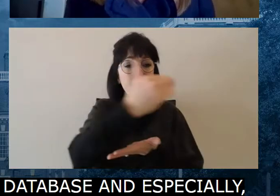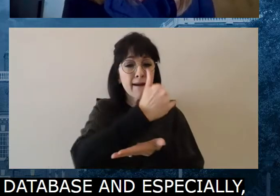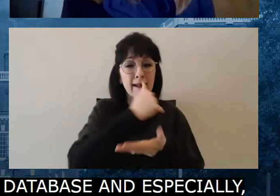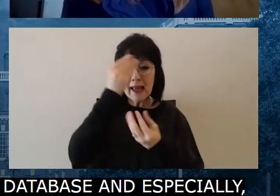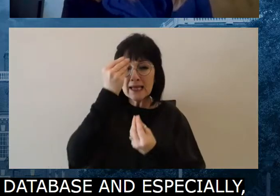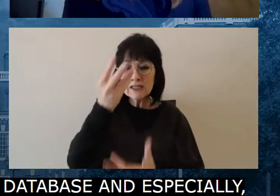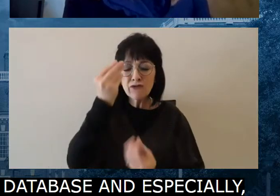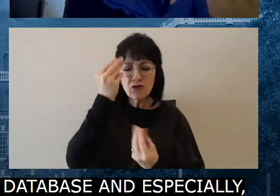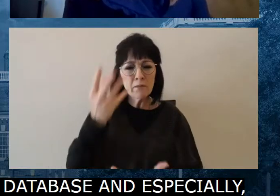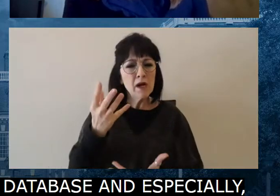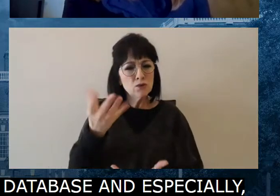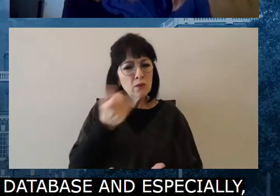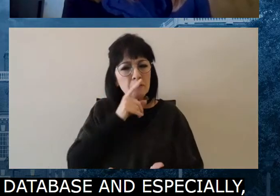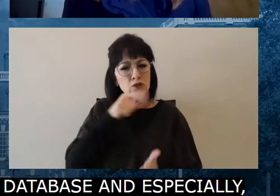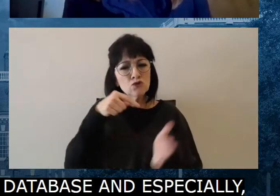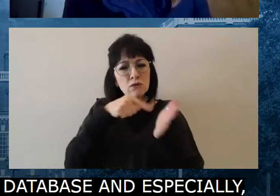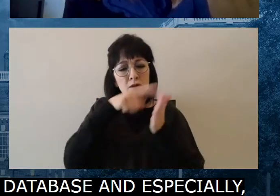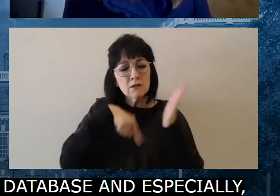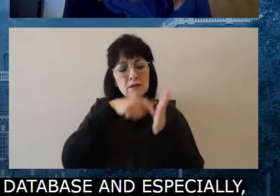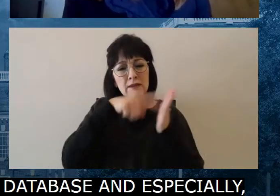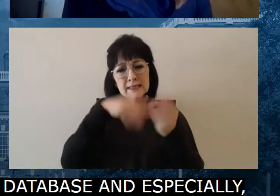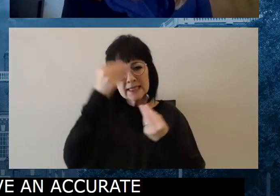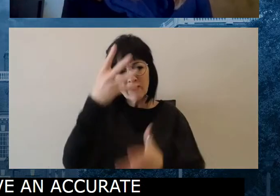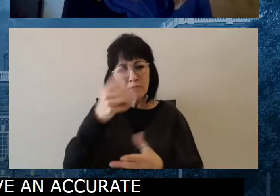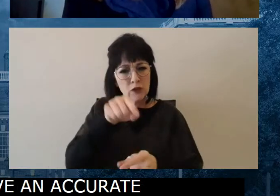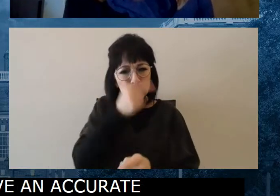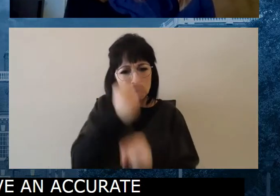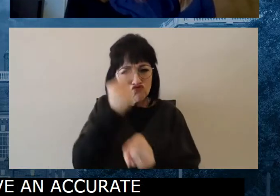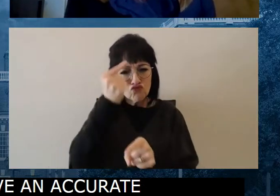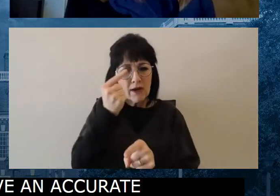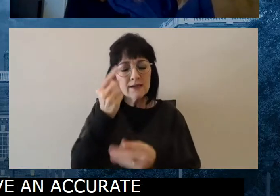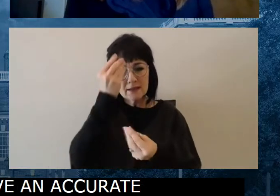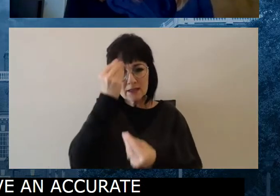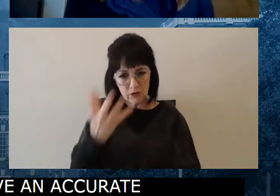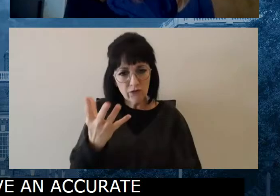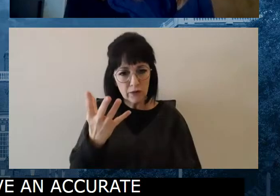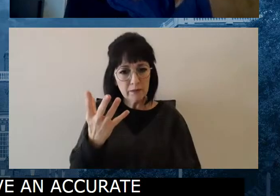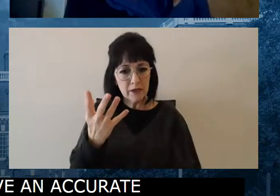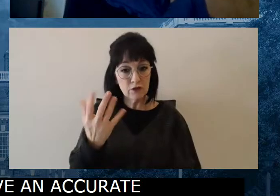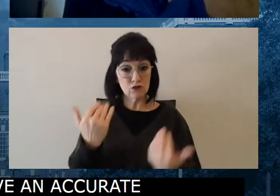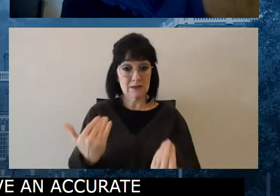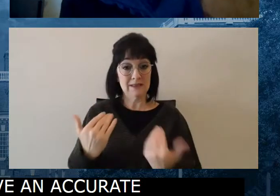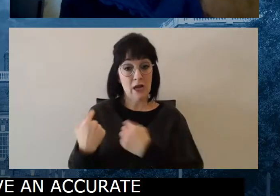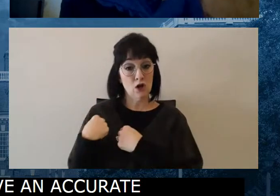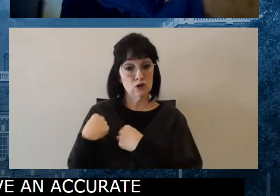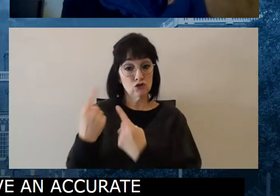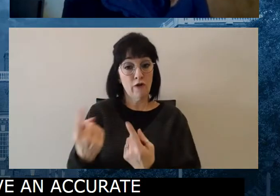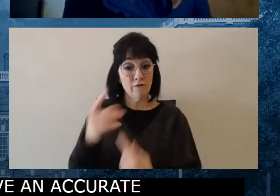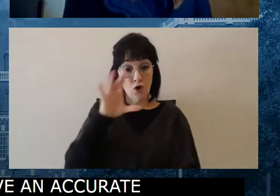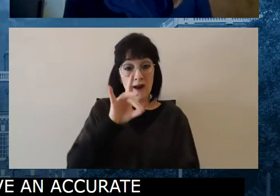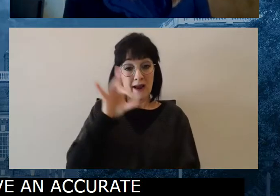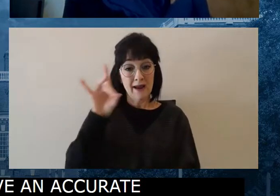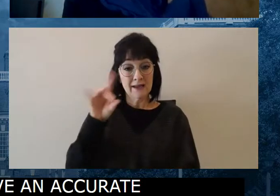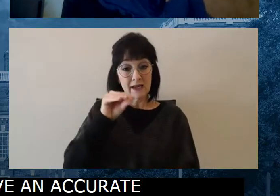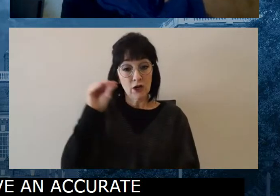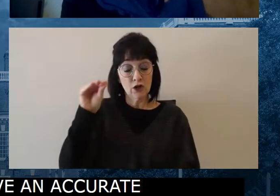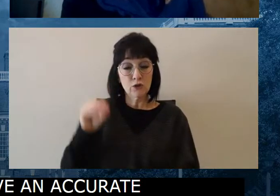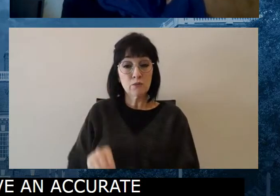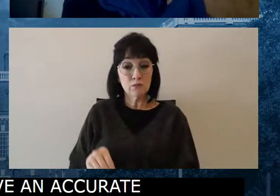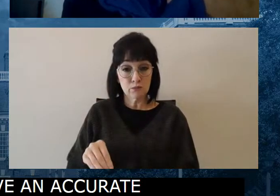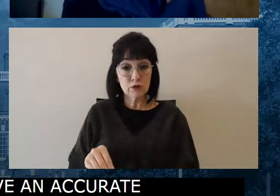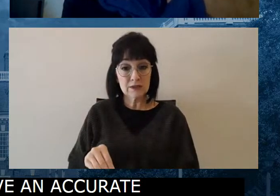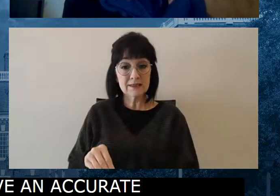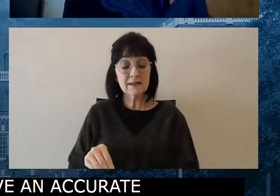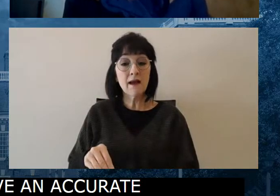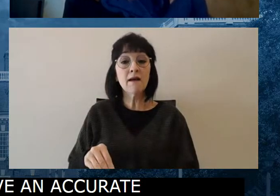isn't. Now we are up to 88% of our administered doses. We are receiving race and